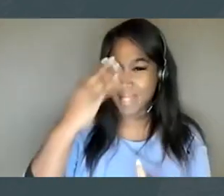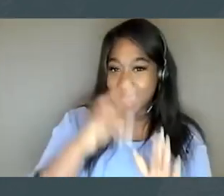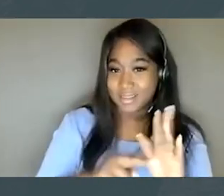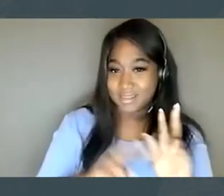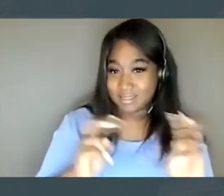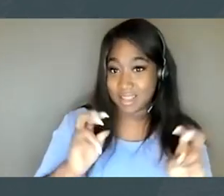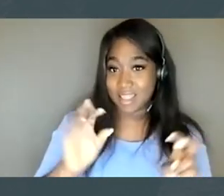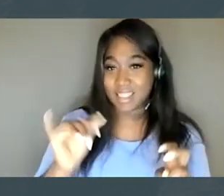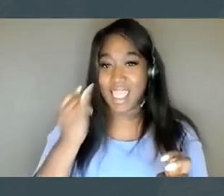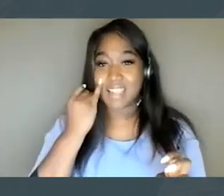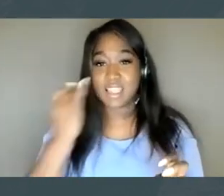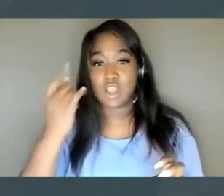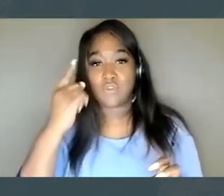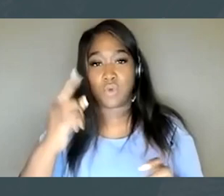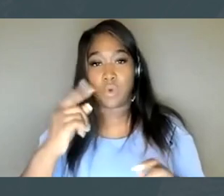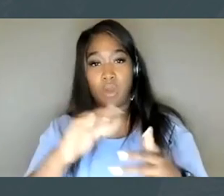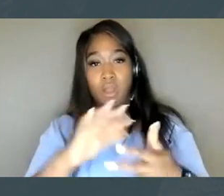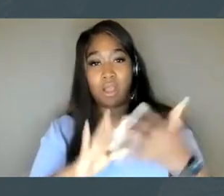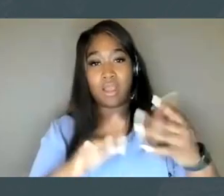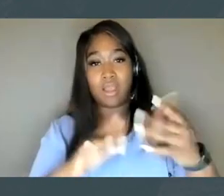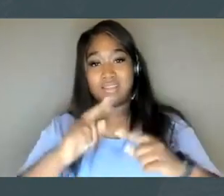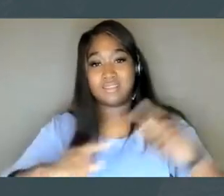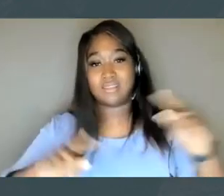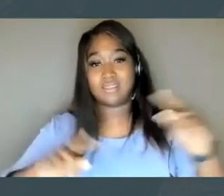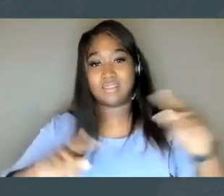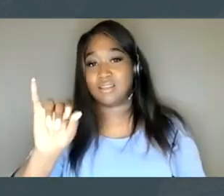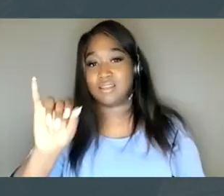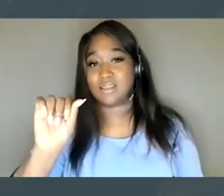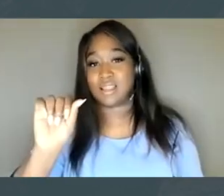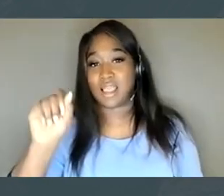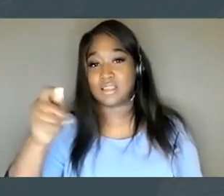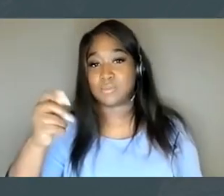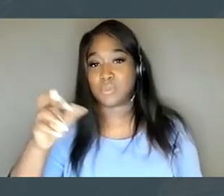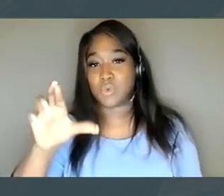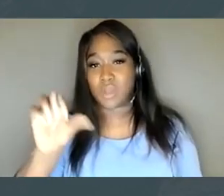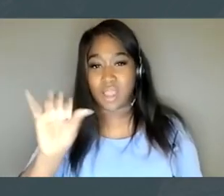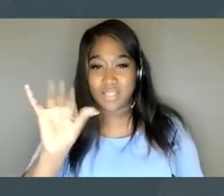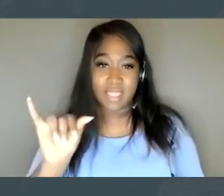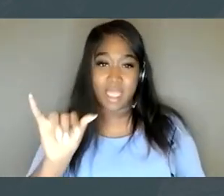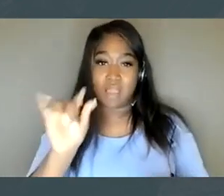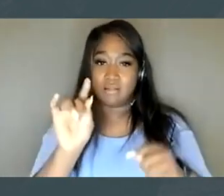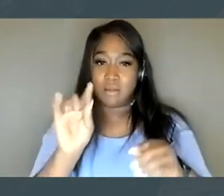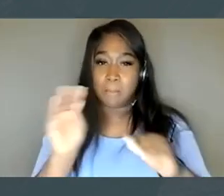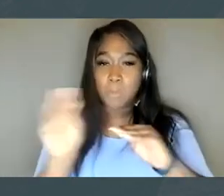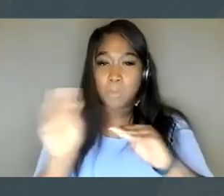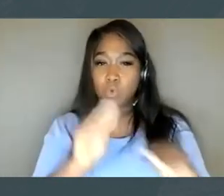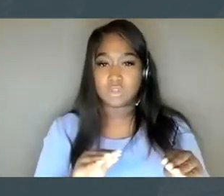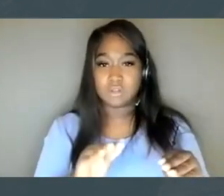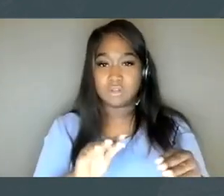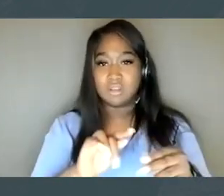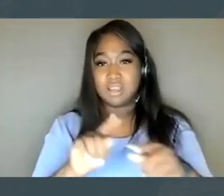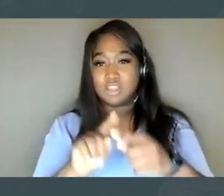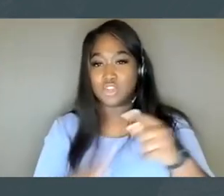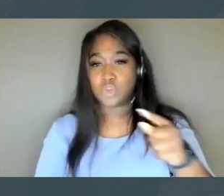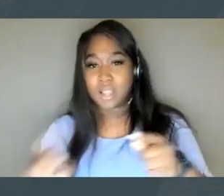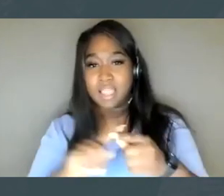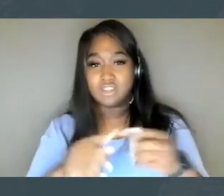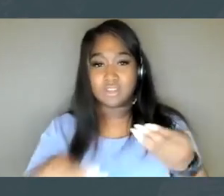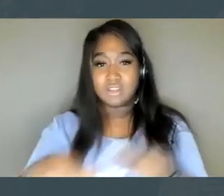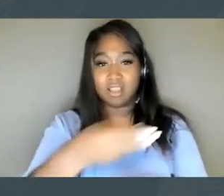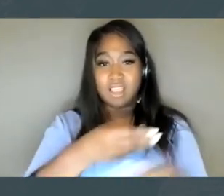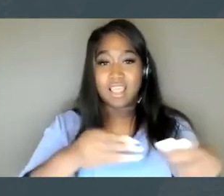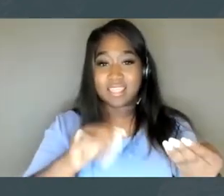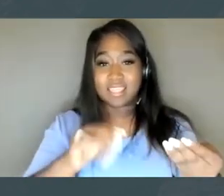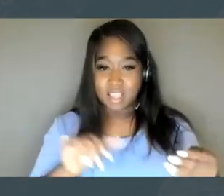diaspora, the motion, the circulations. So that's the journey, right? So Black and diaspora needed to be